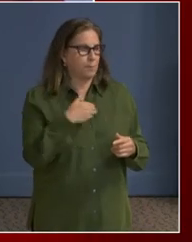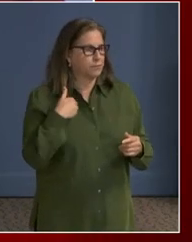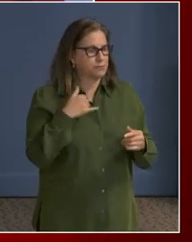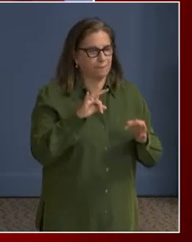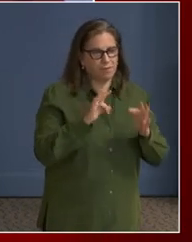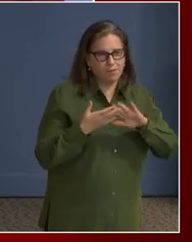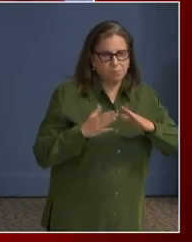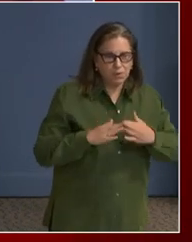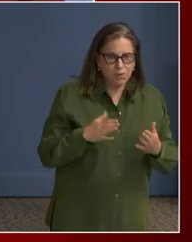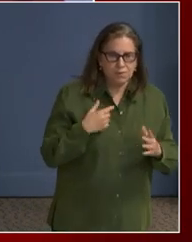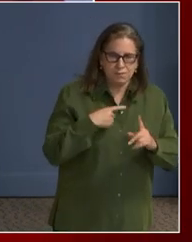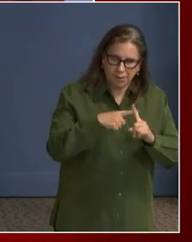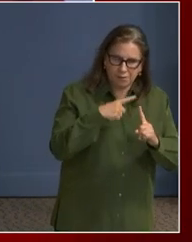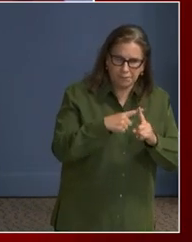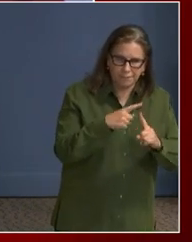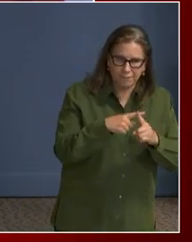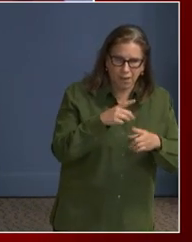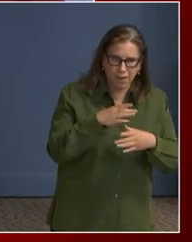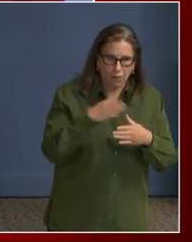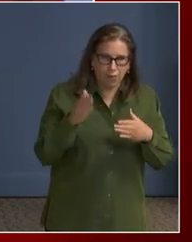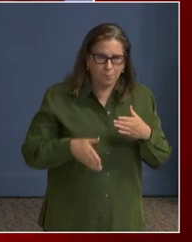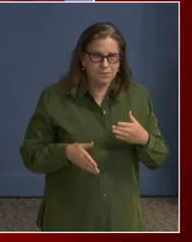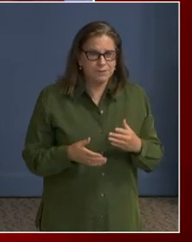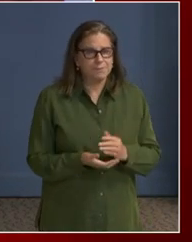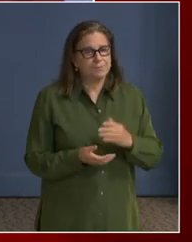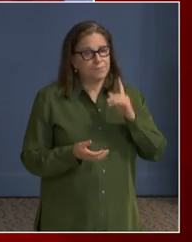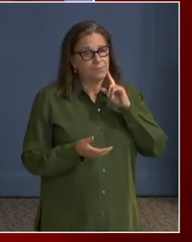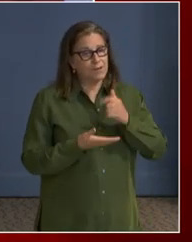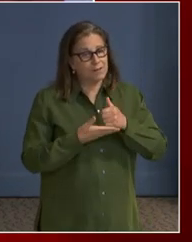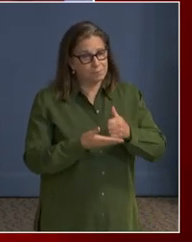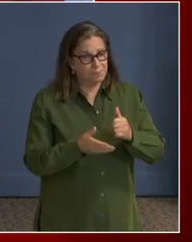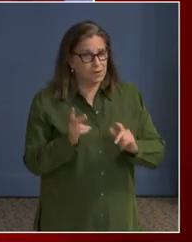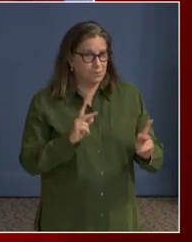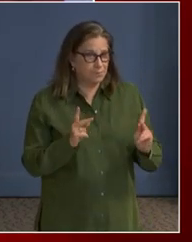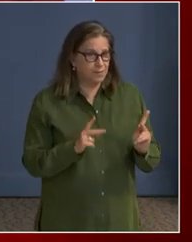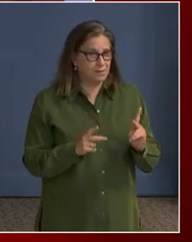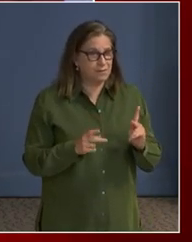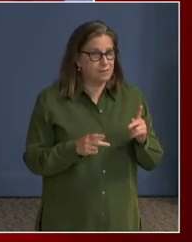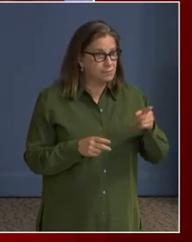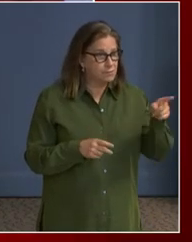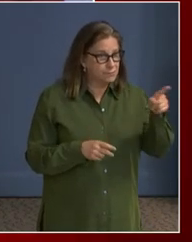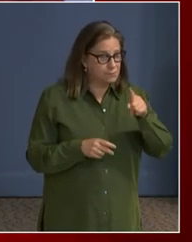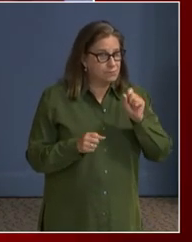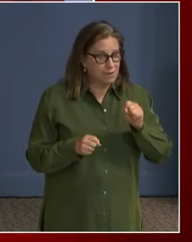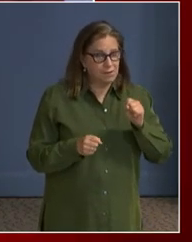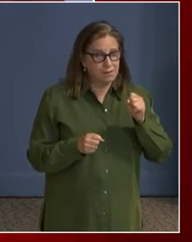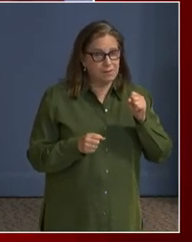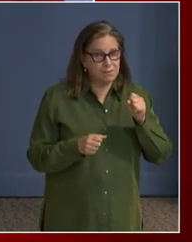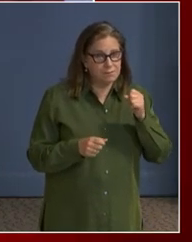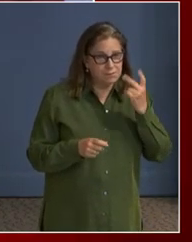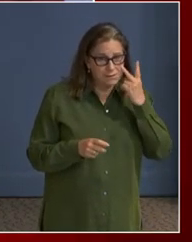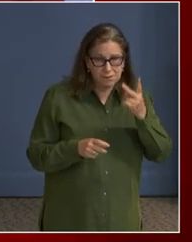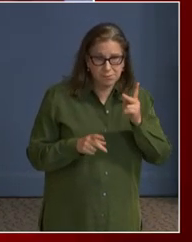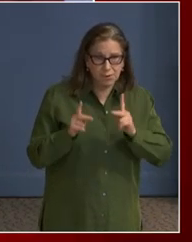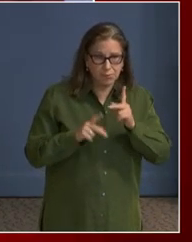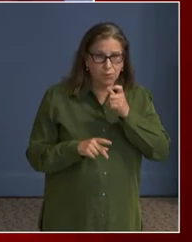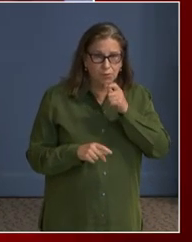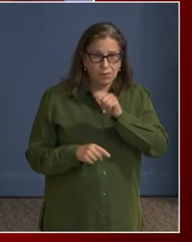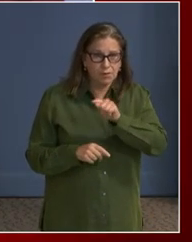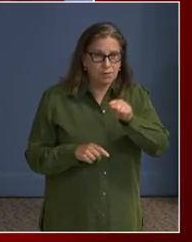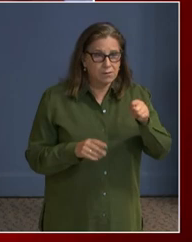think that in helping to identify who those people are, get them in the Pathways